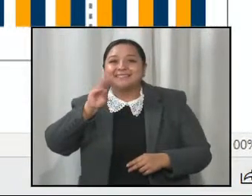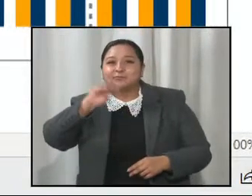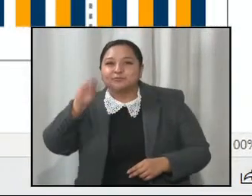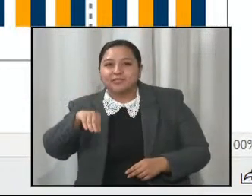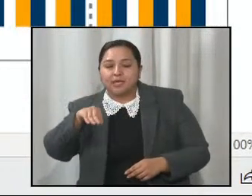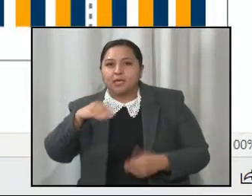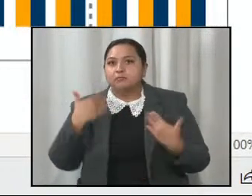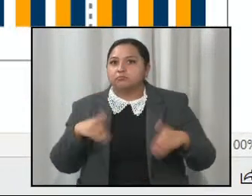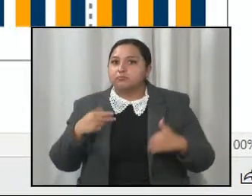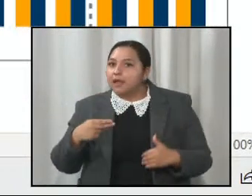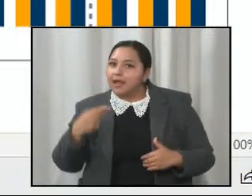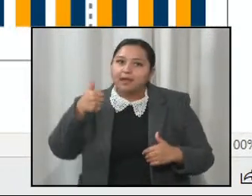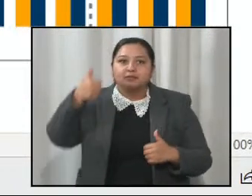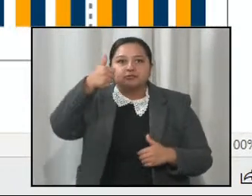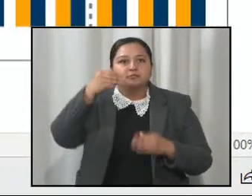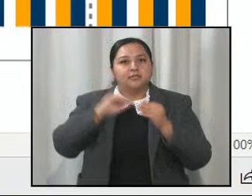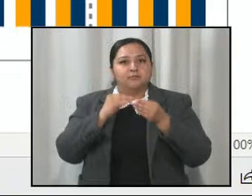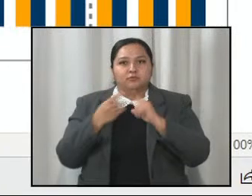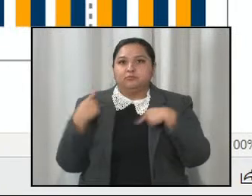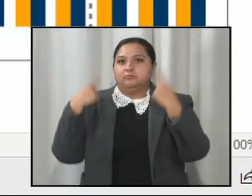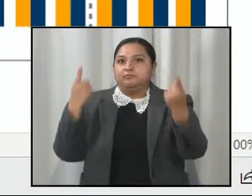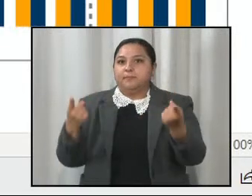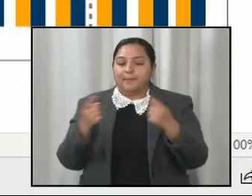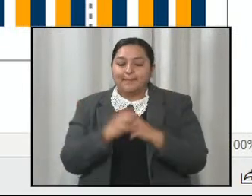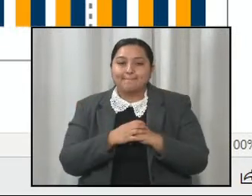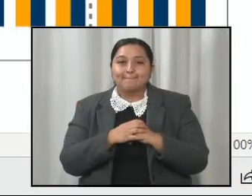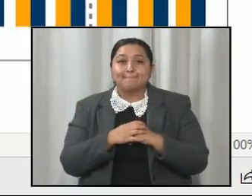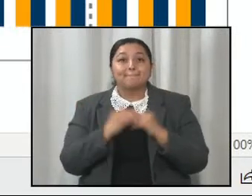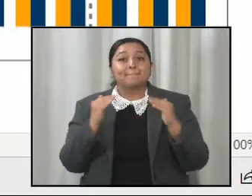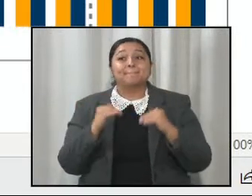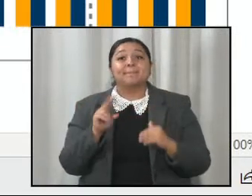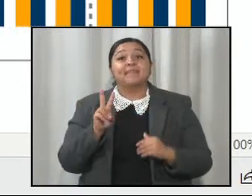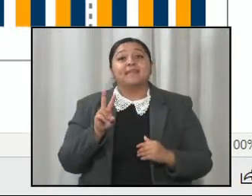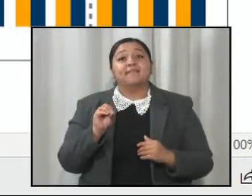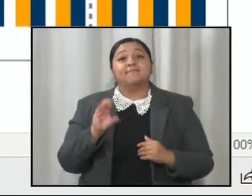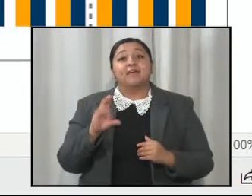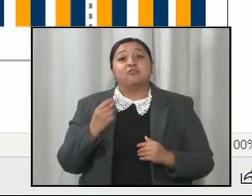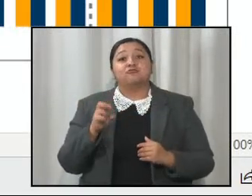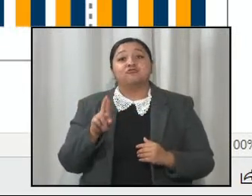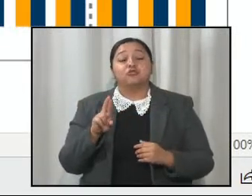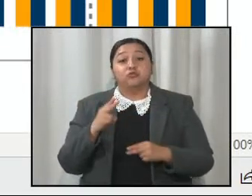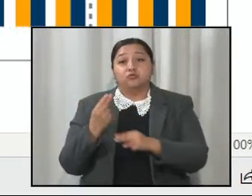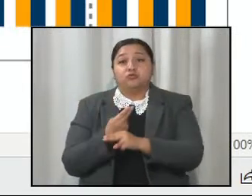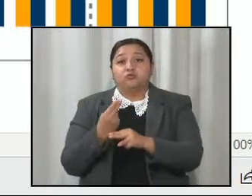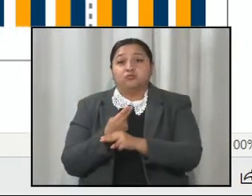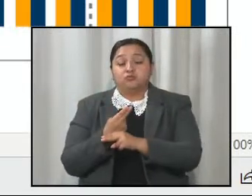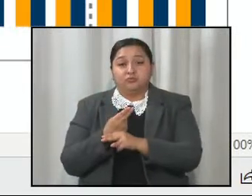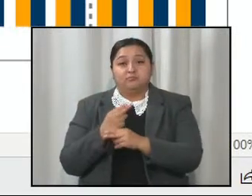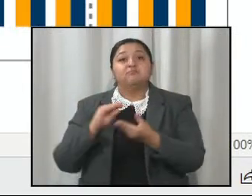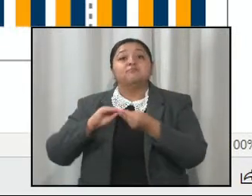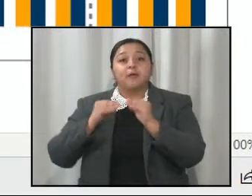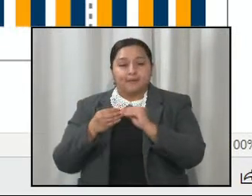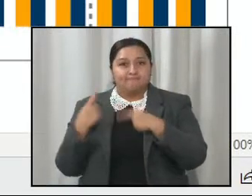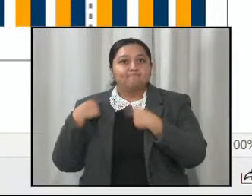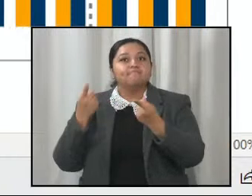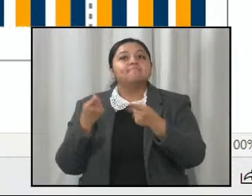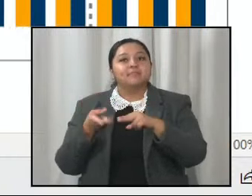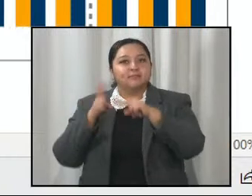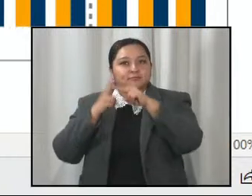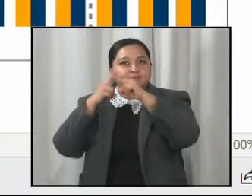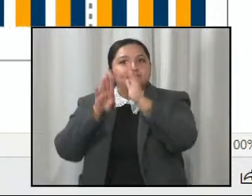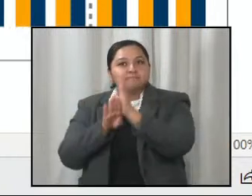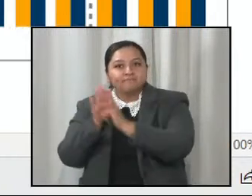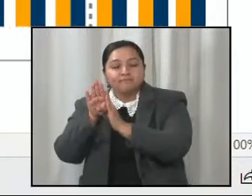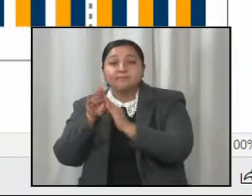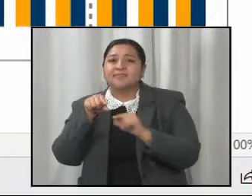these data. We are also improving our voucher utilization rate over time. These housing vouchers help people pay for the